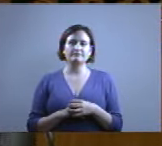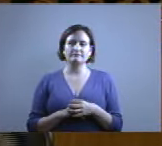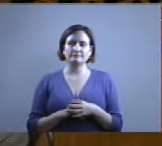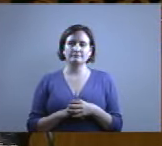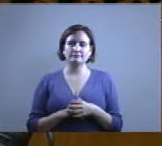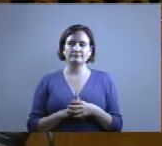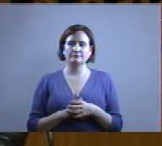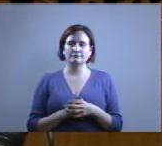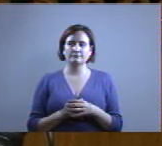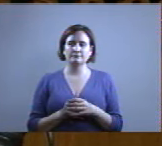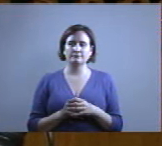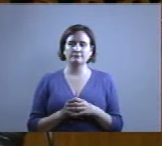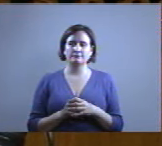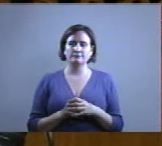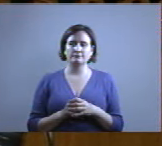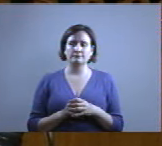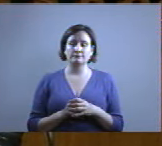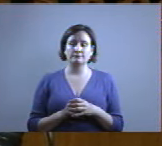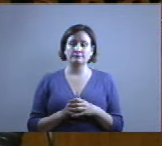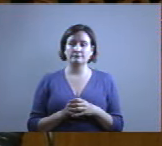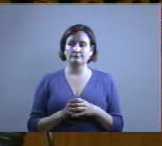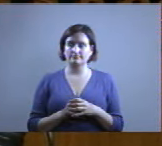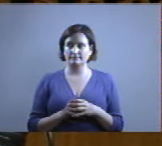For the first time in life